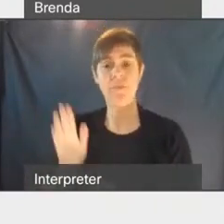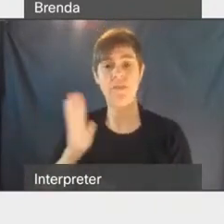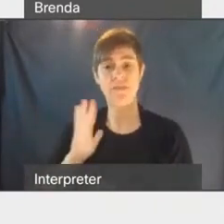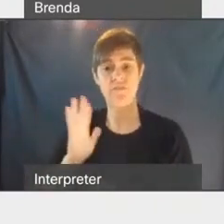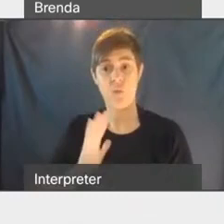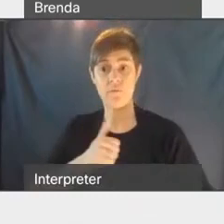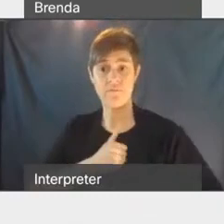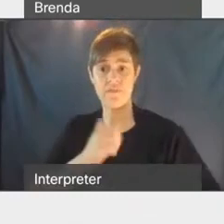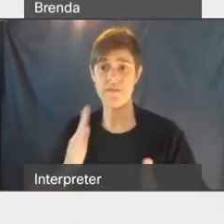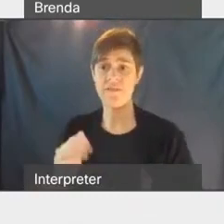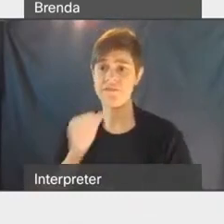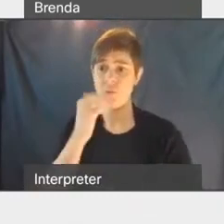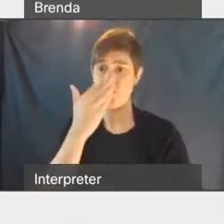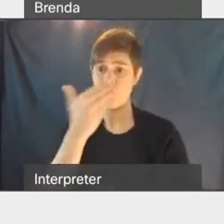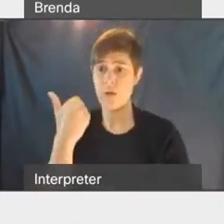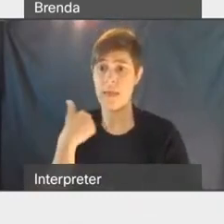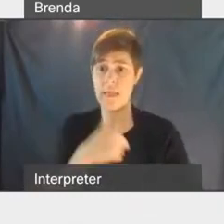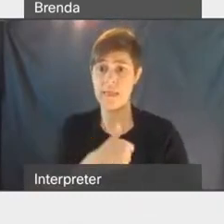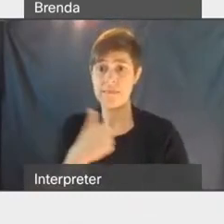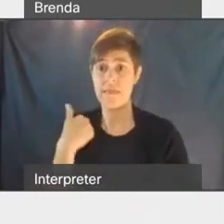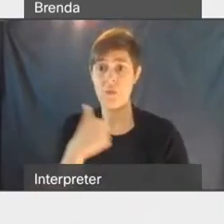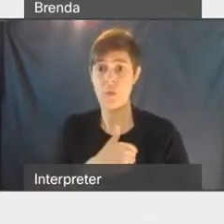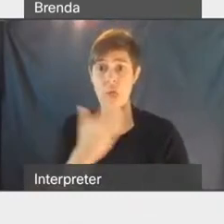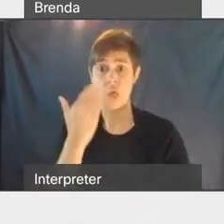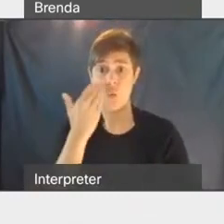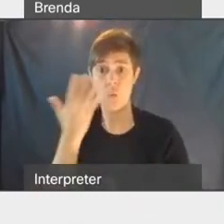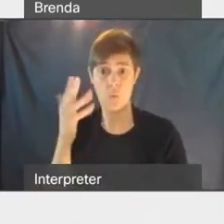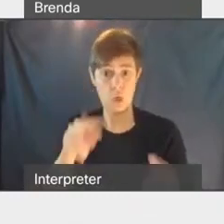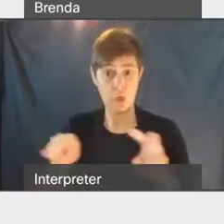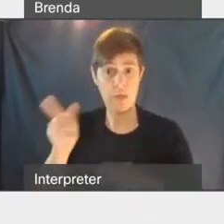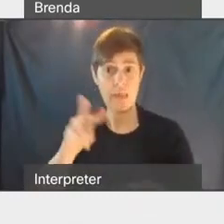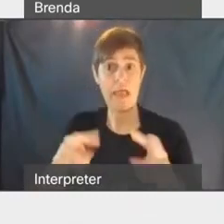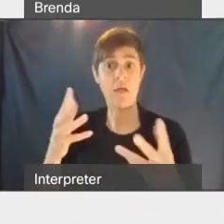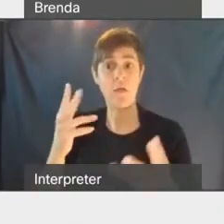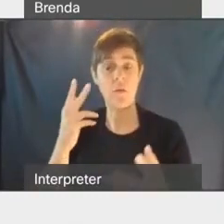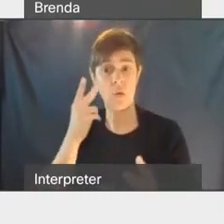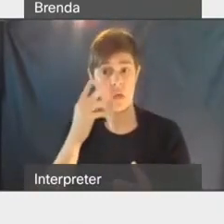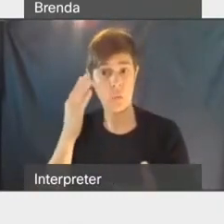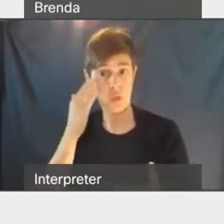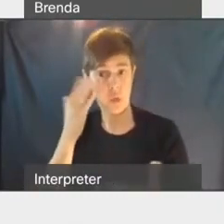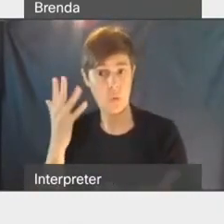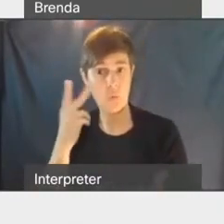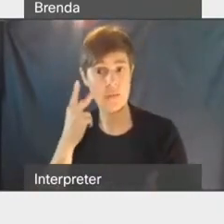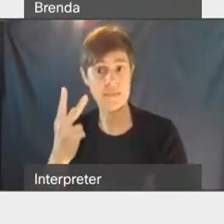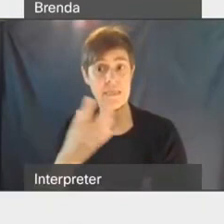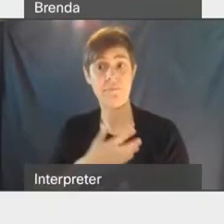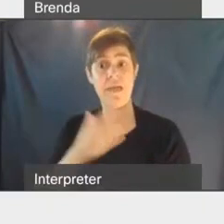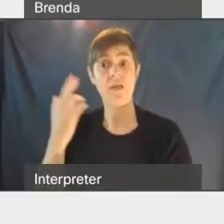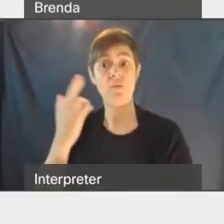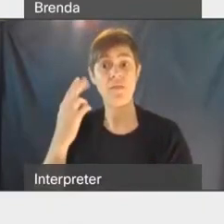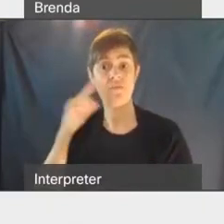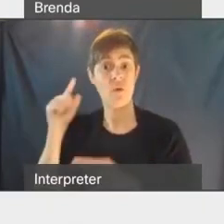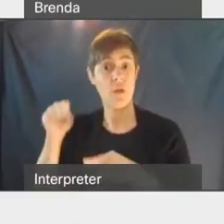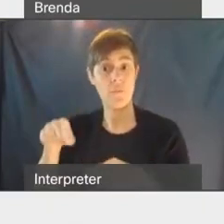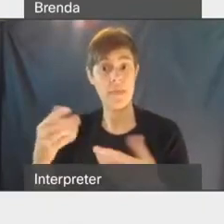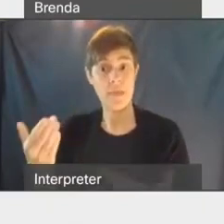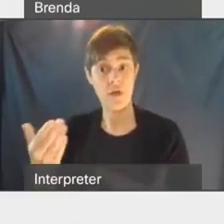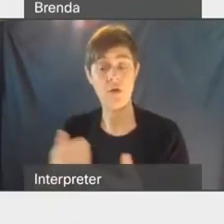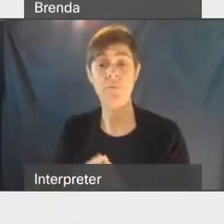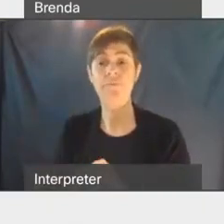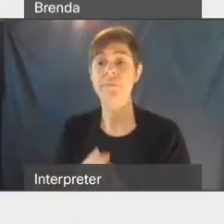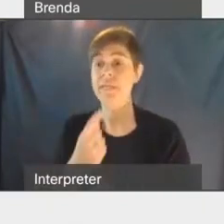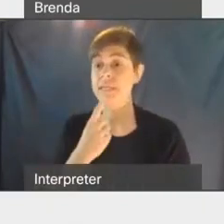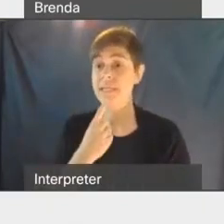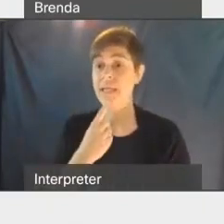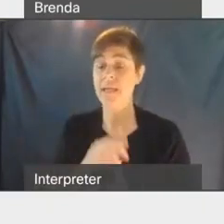Don't forget us. We know what we're looking at, and we know what we see. My reason for coming here today was to